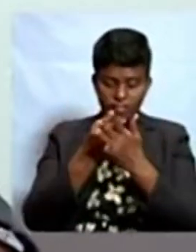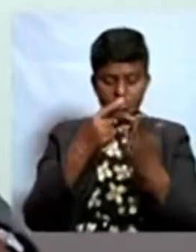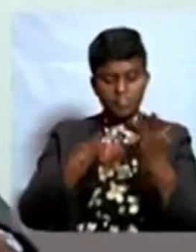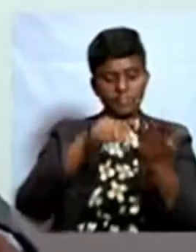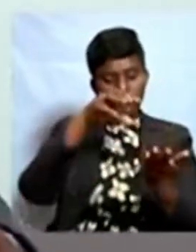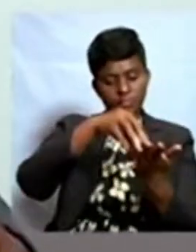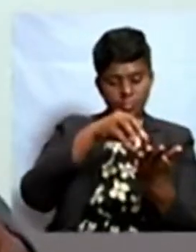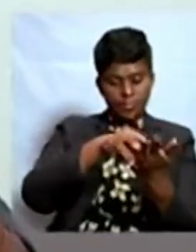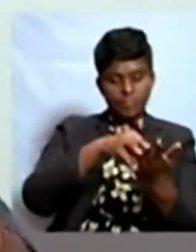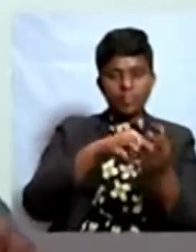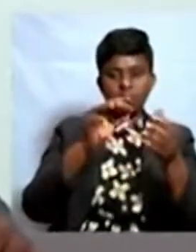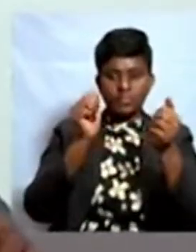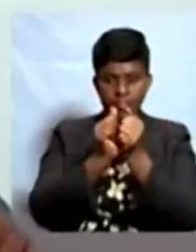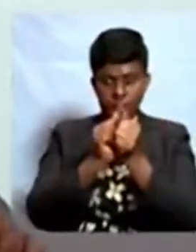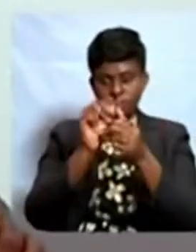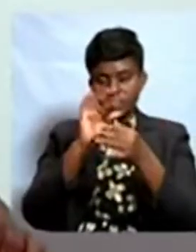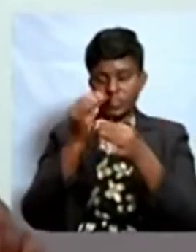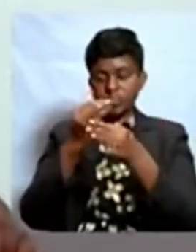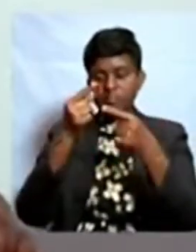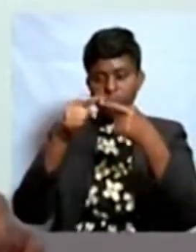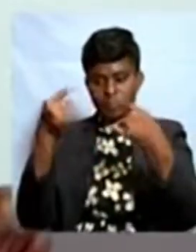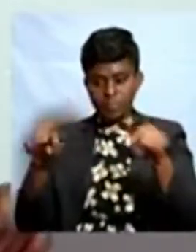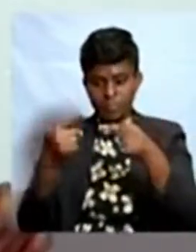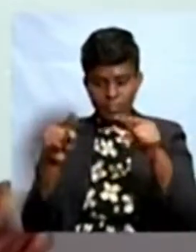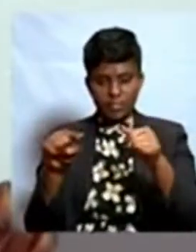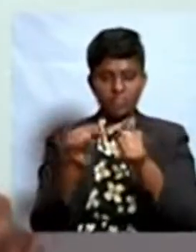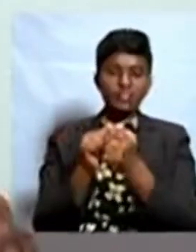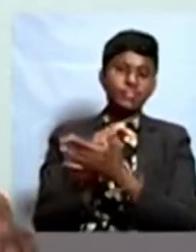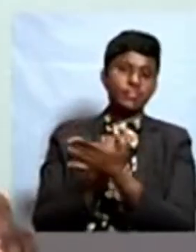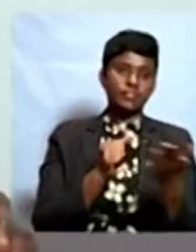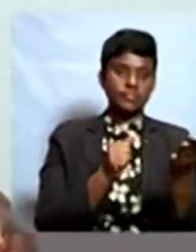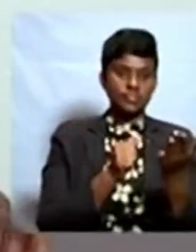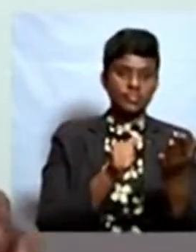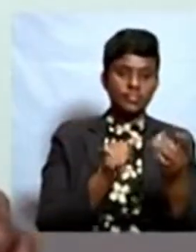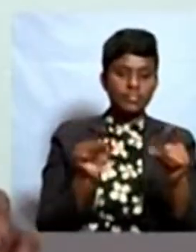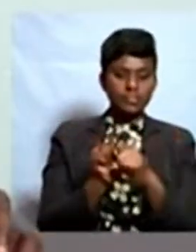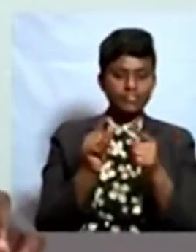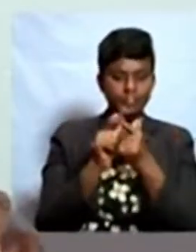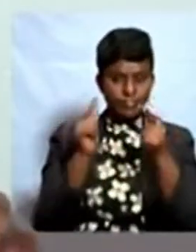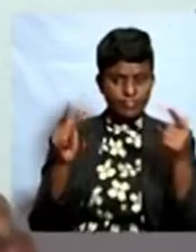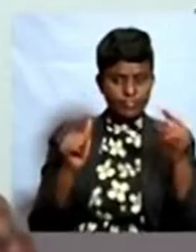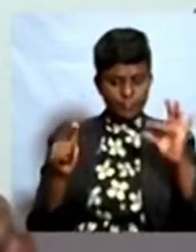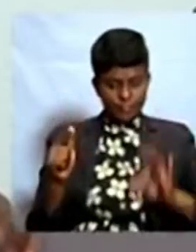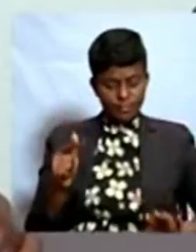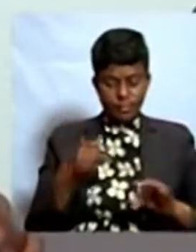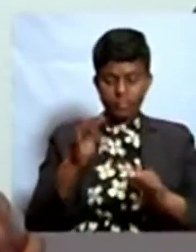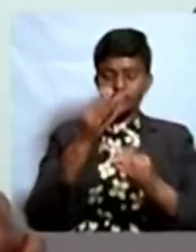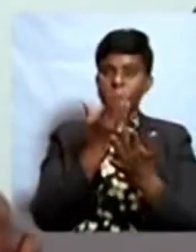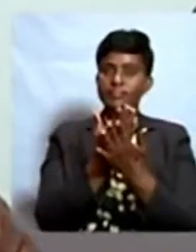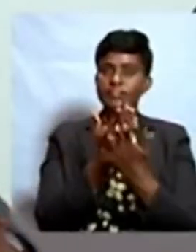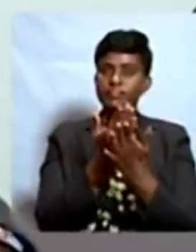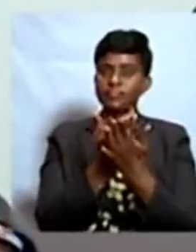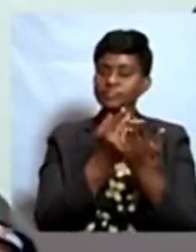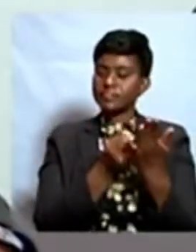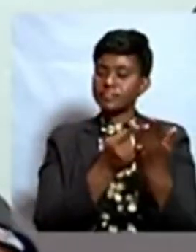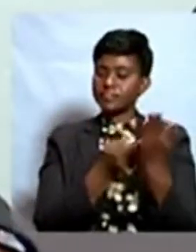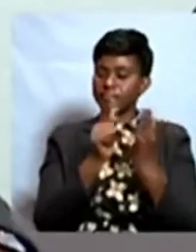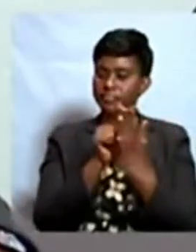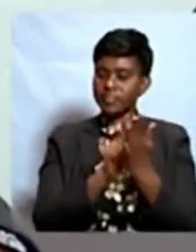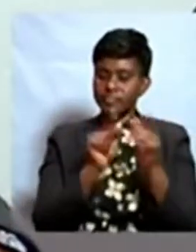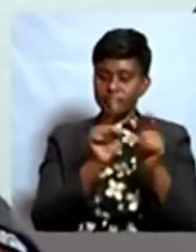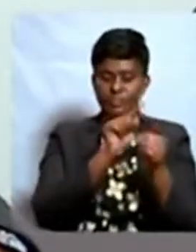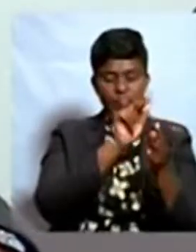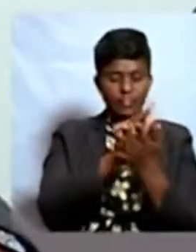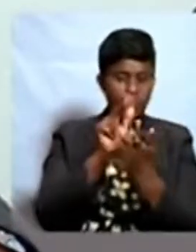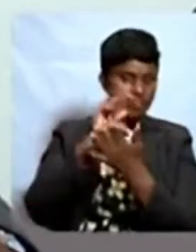matters connected with or incidental to the foregoing. The broader benefits of the proposed bill: the enactment